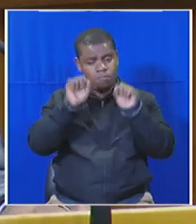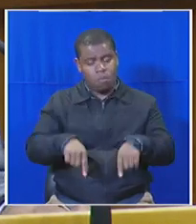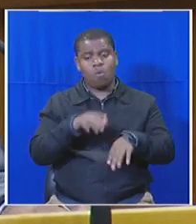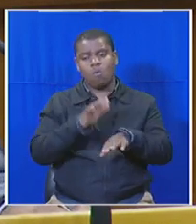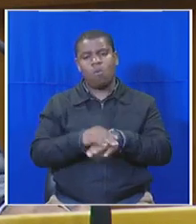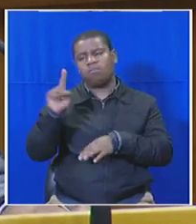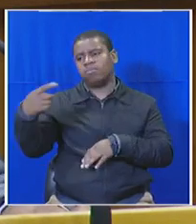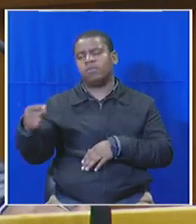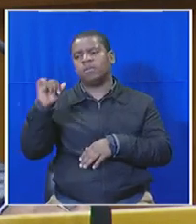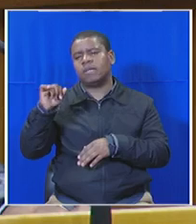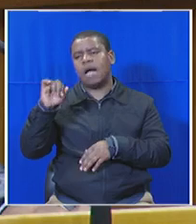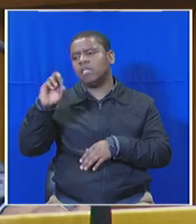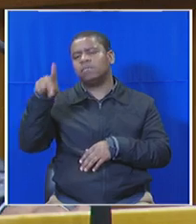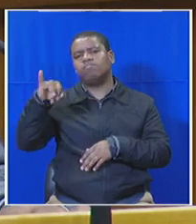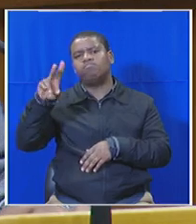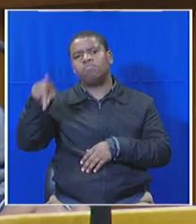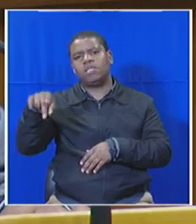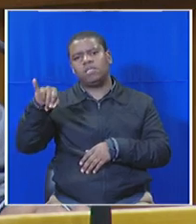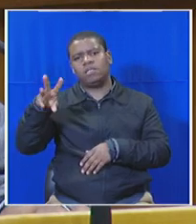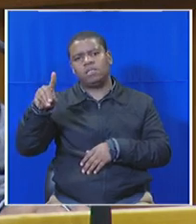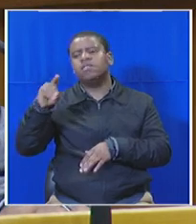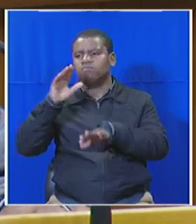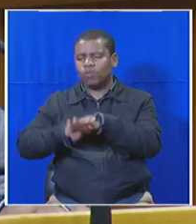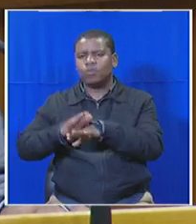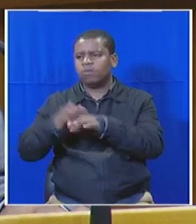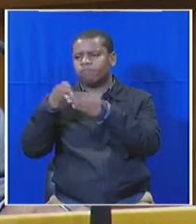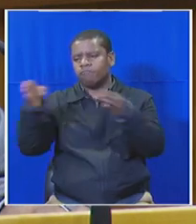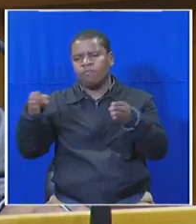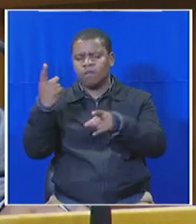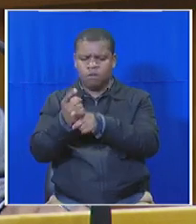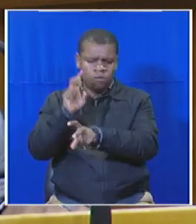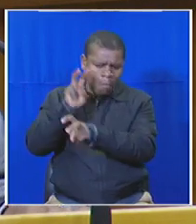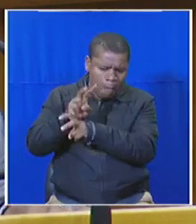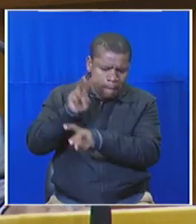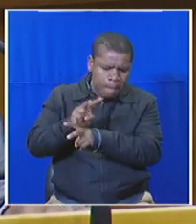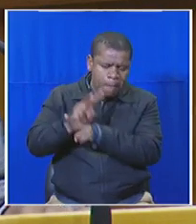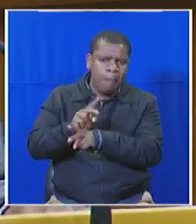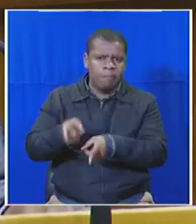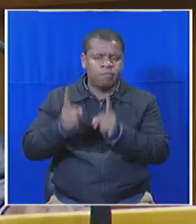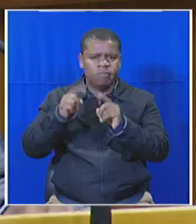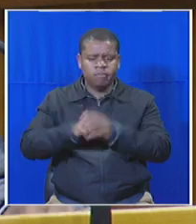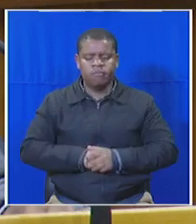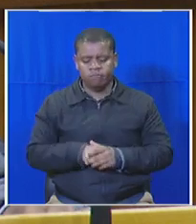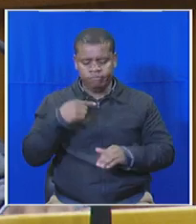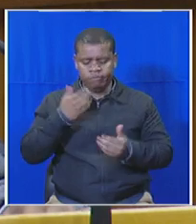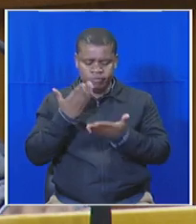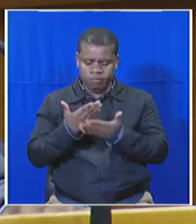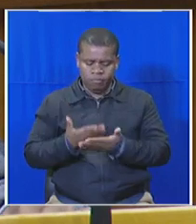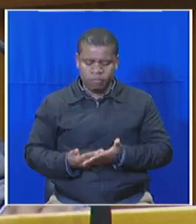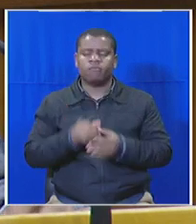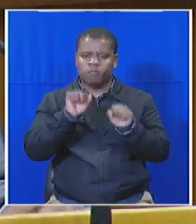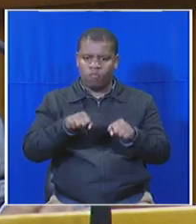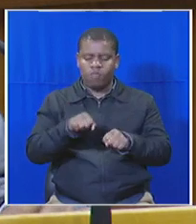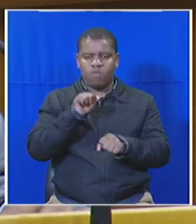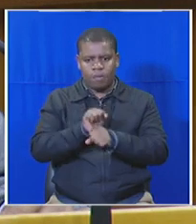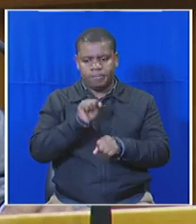the Independent Police Investigative Directorate hanging over their heads. We agree with suggestions that police must not operate alone